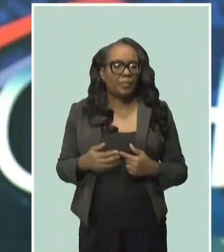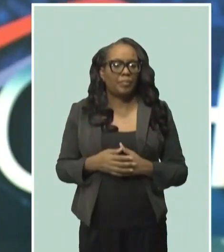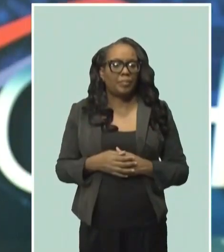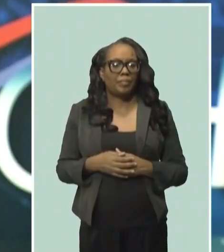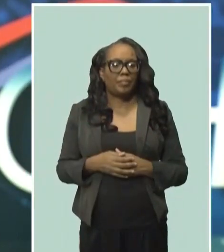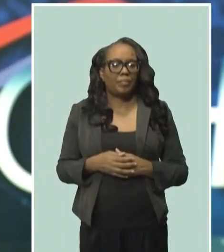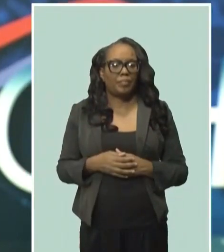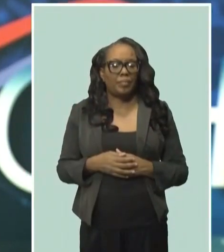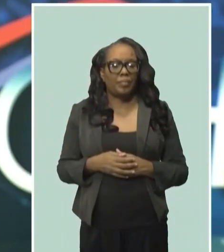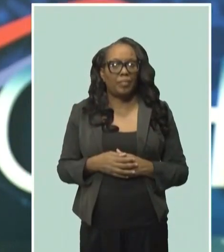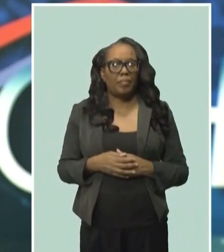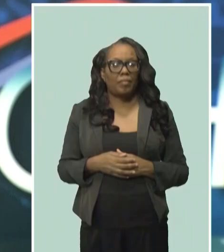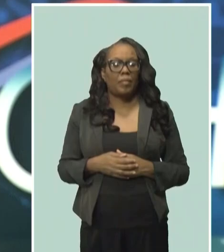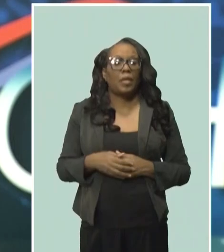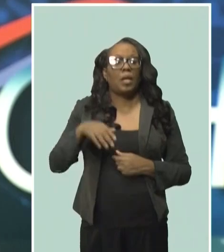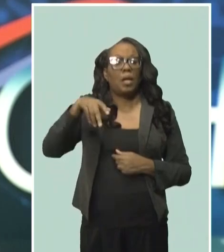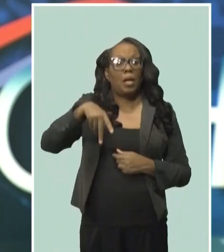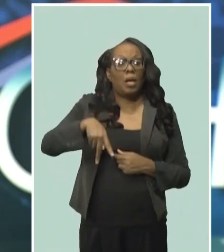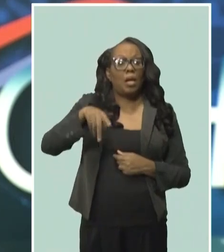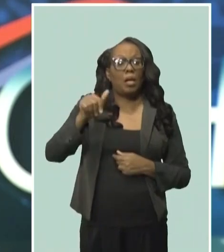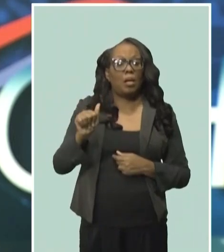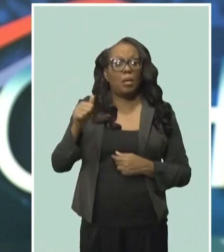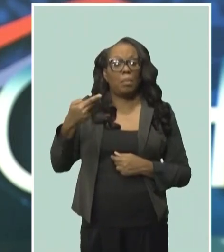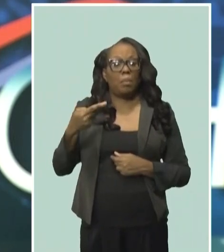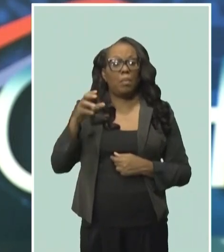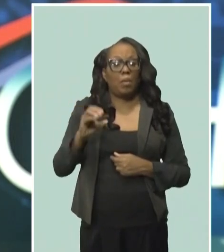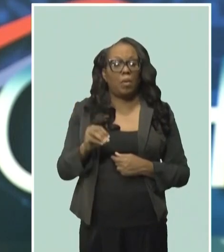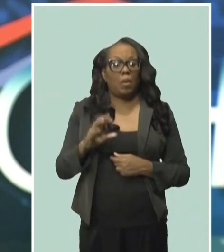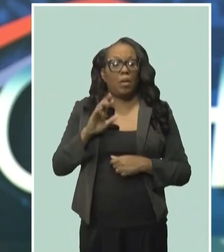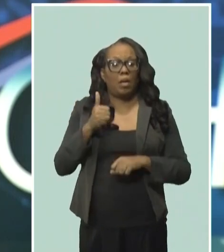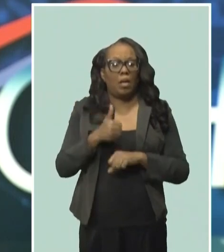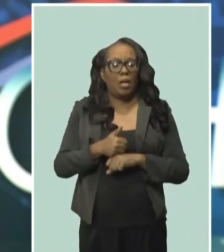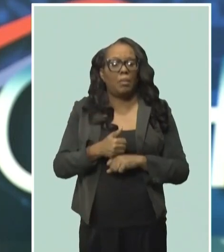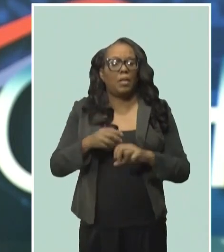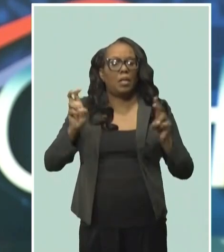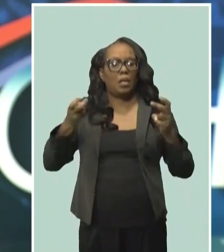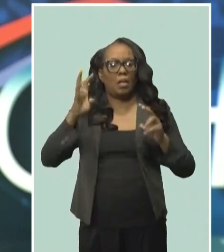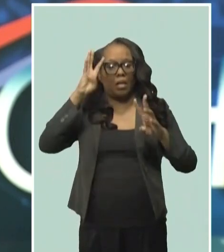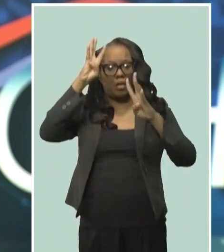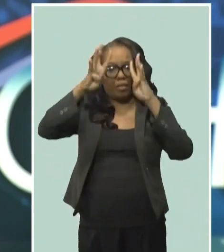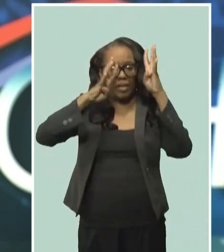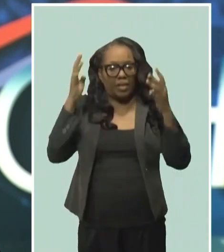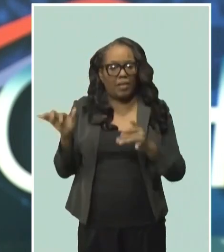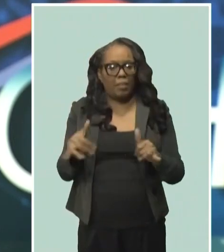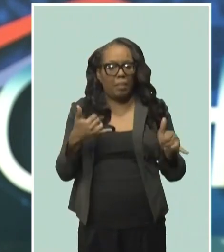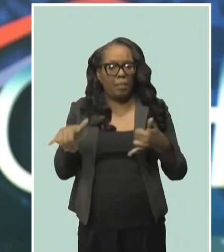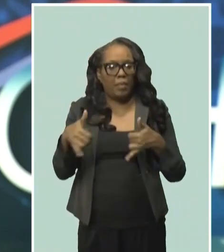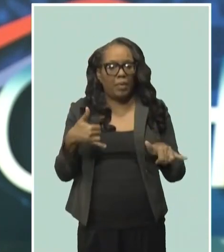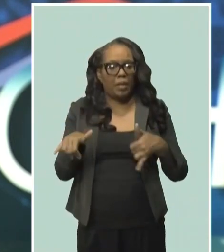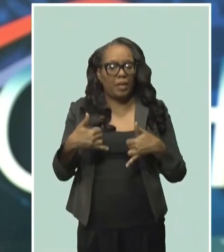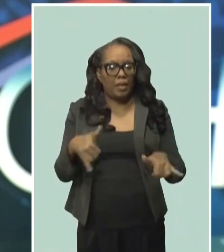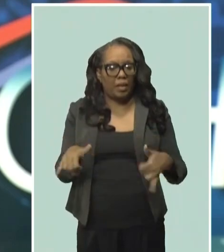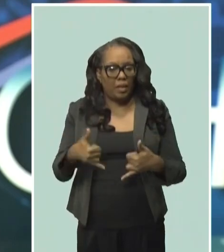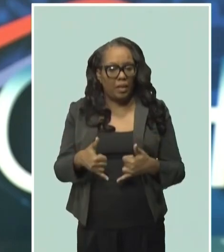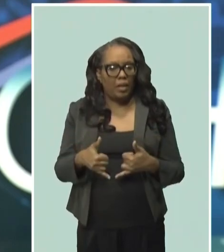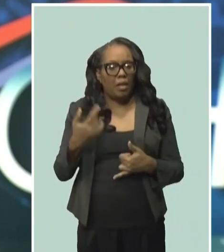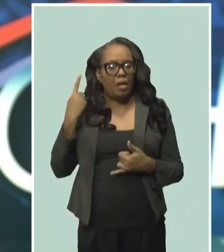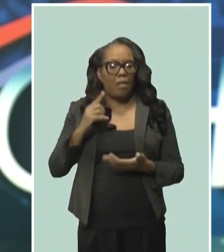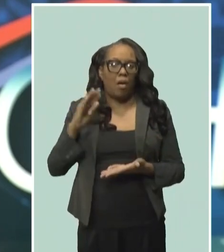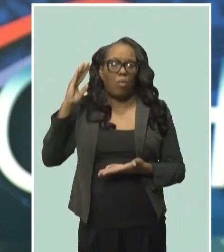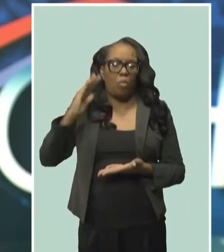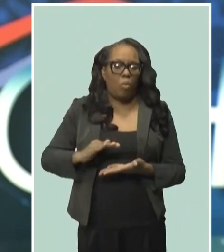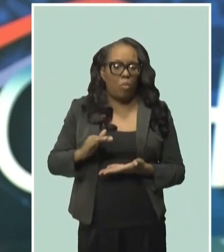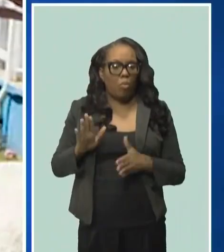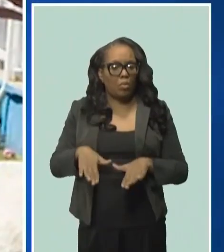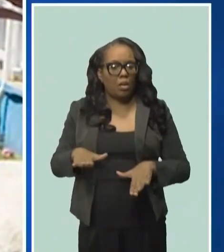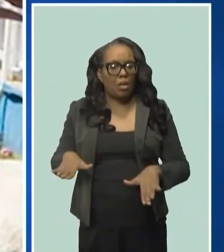Pan American Health Organization has launched creative play initiatives in schools here in Barbados as part of a plan to address the growing